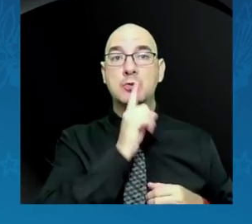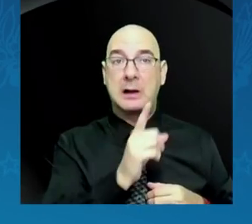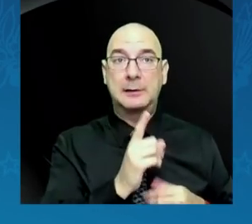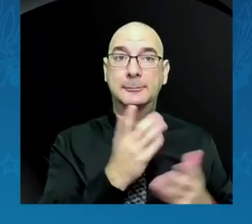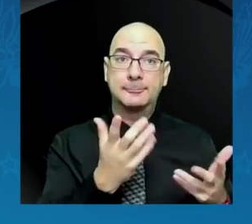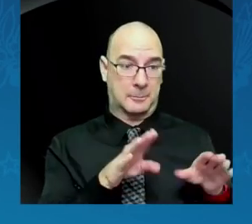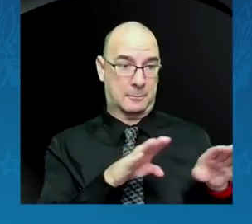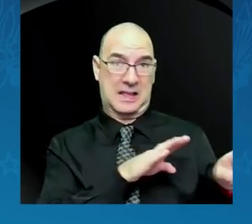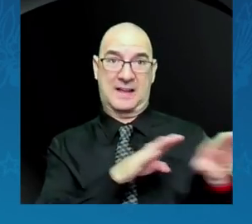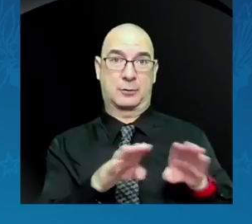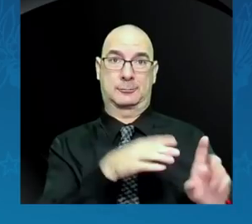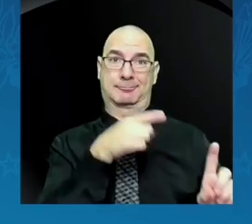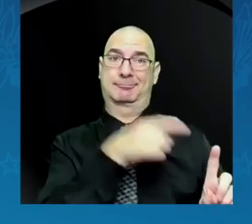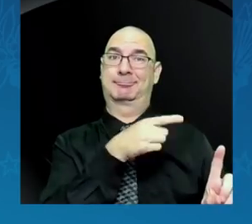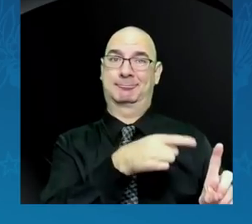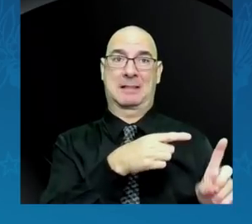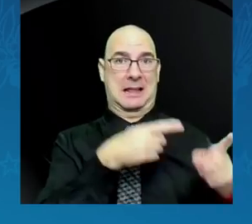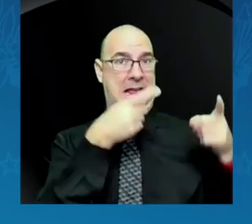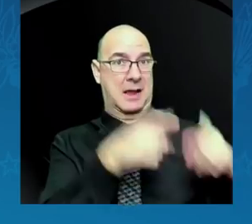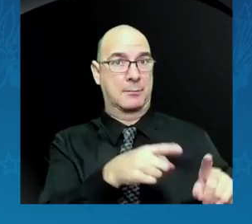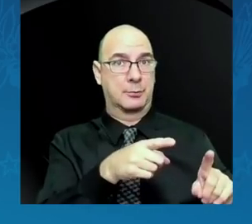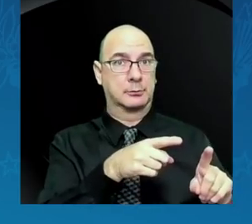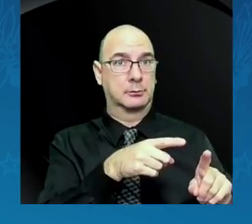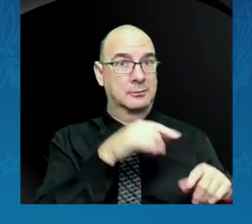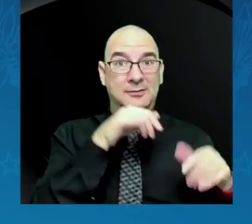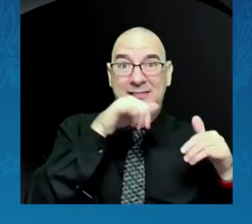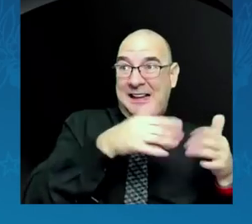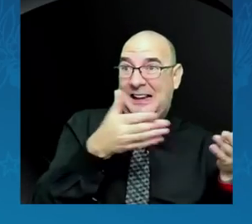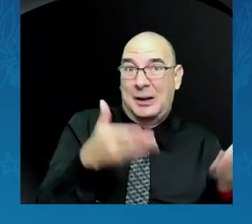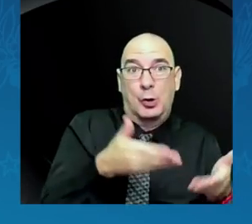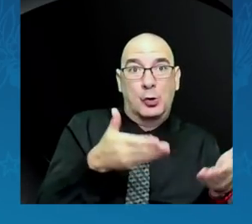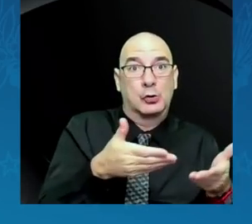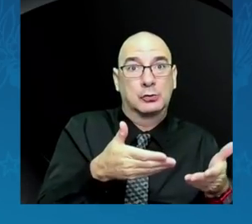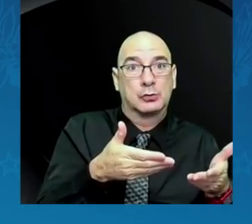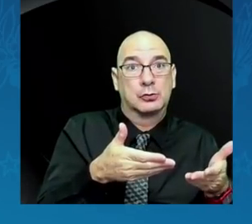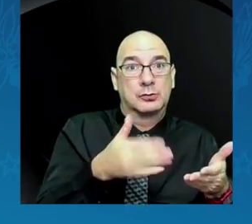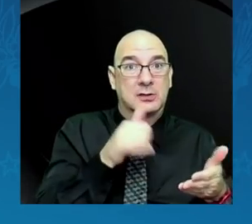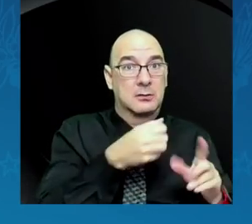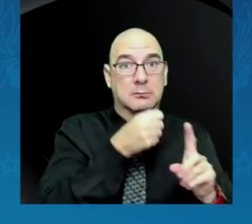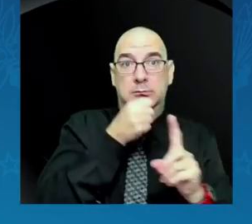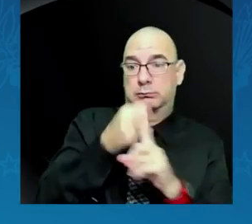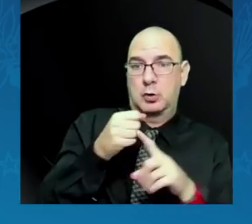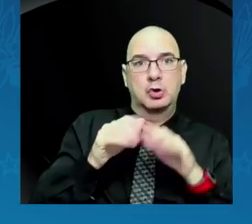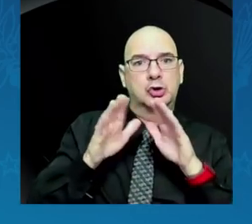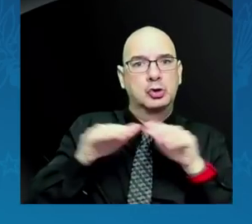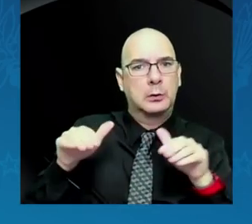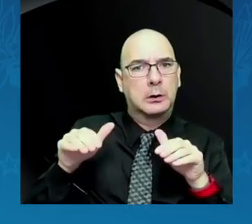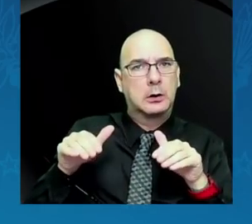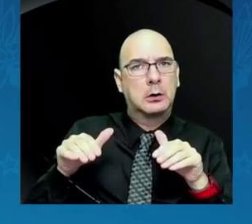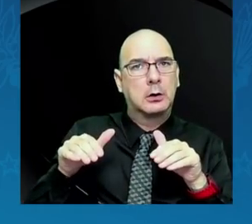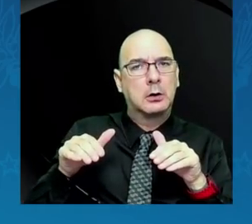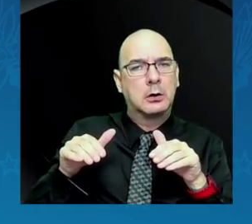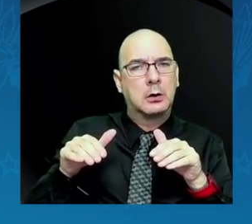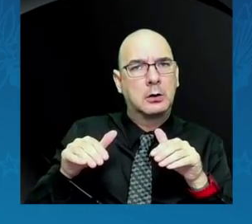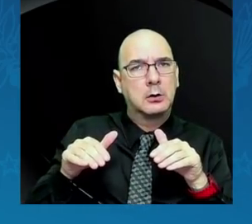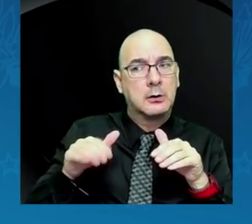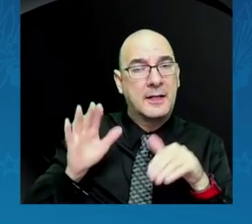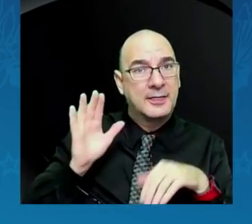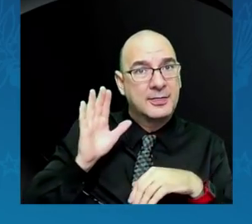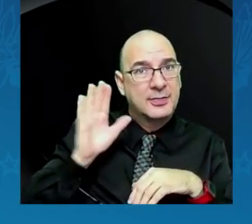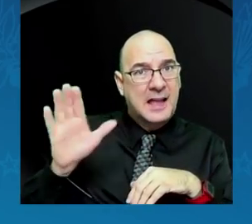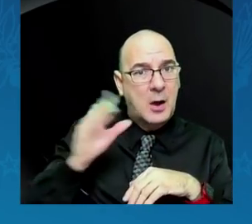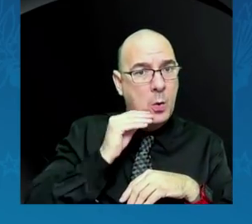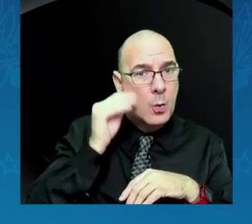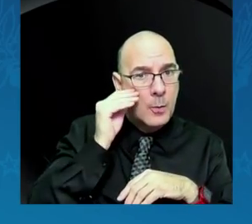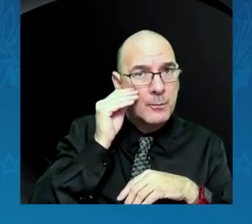the street here can impact children in their homes throughout